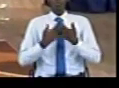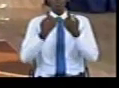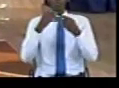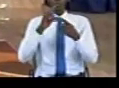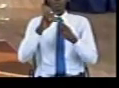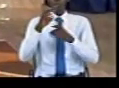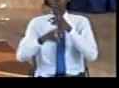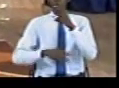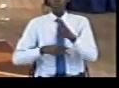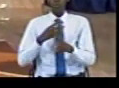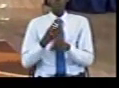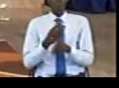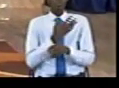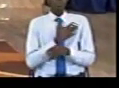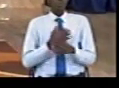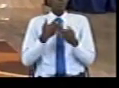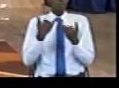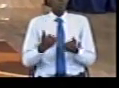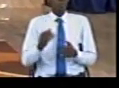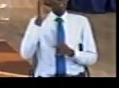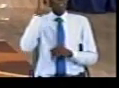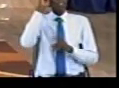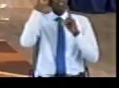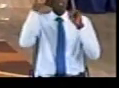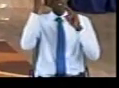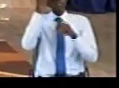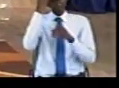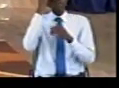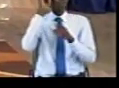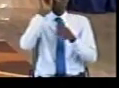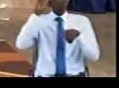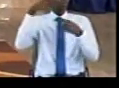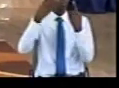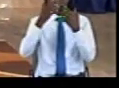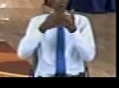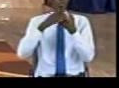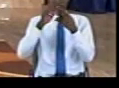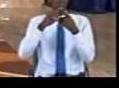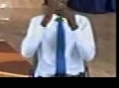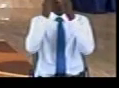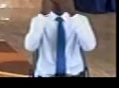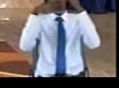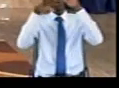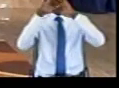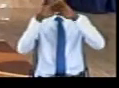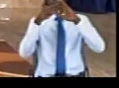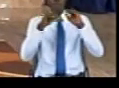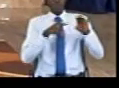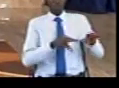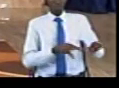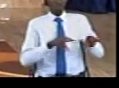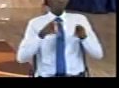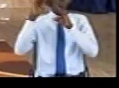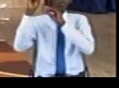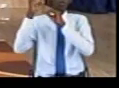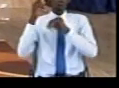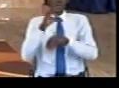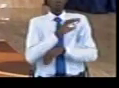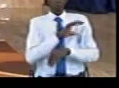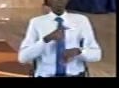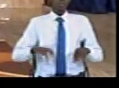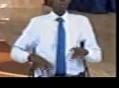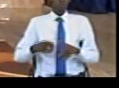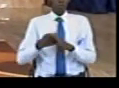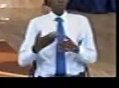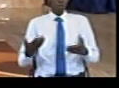knew he was going back to heaven. The departure of Christ from the earth was very near. He was about